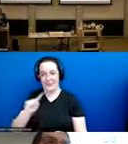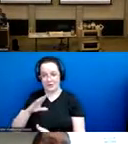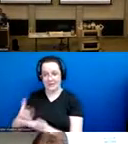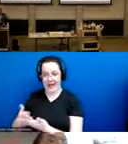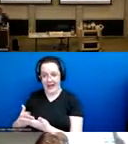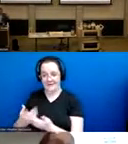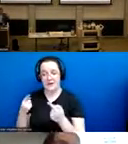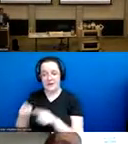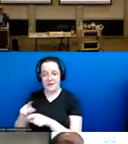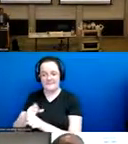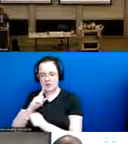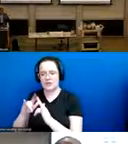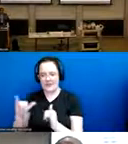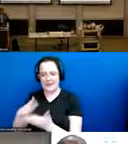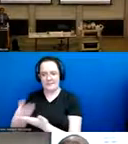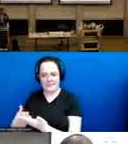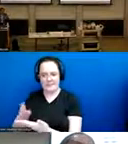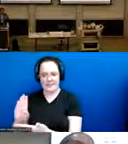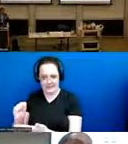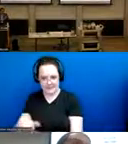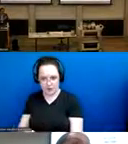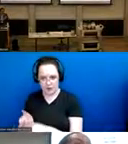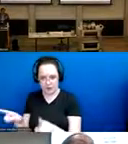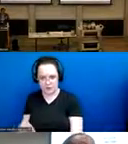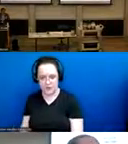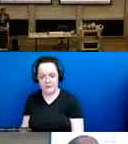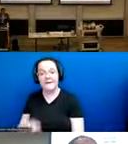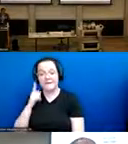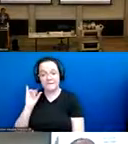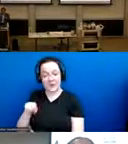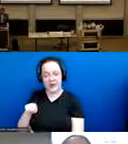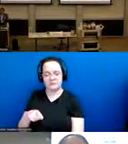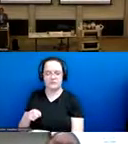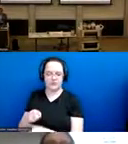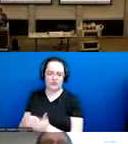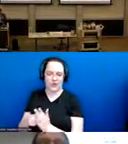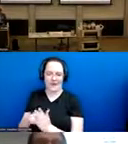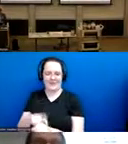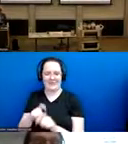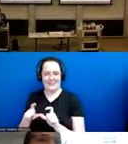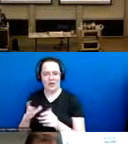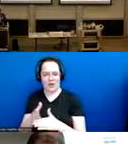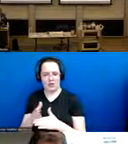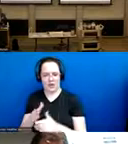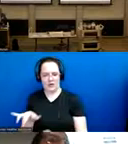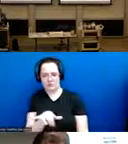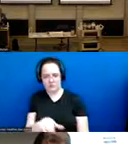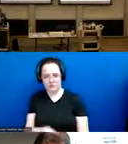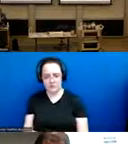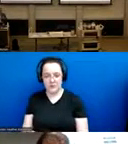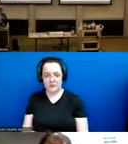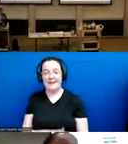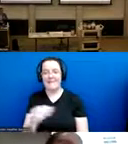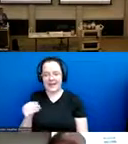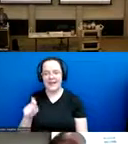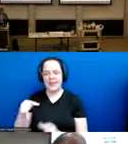the beam splitter. For that, you need the time sharing, the clock sharing, and you need the polarization